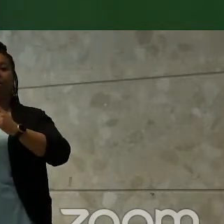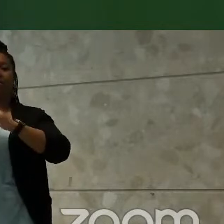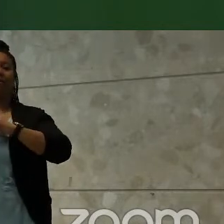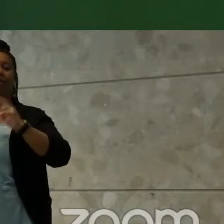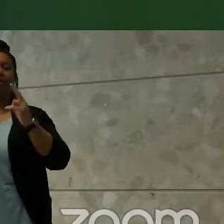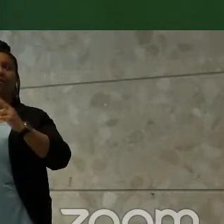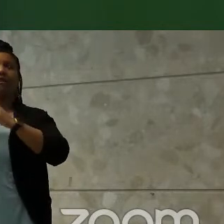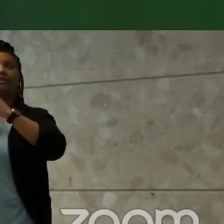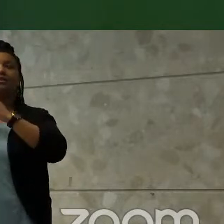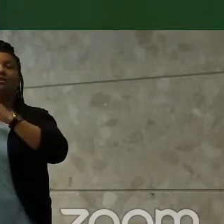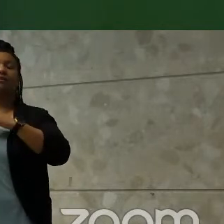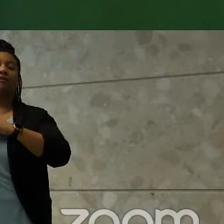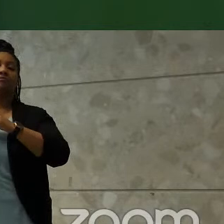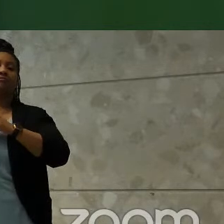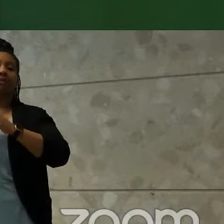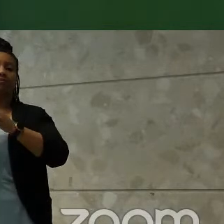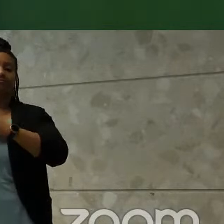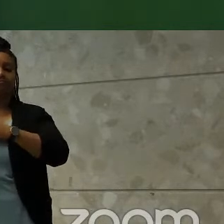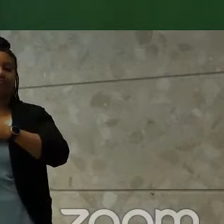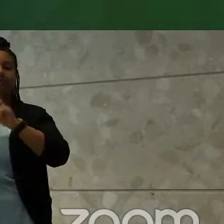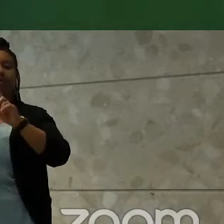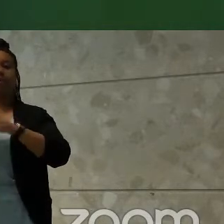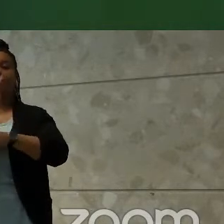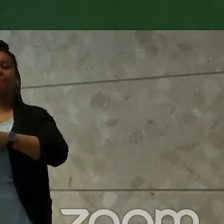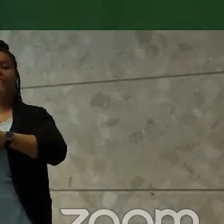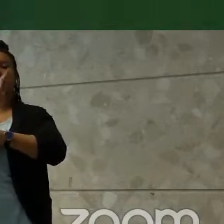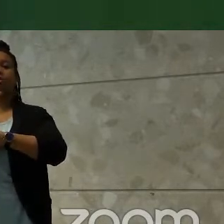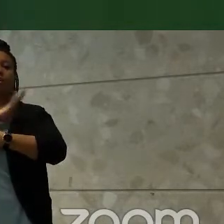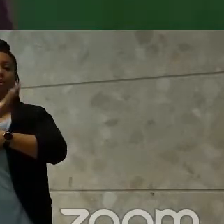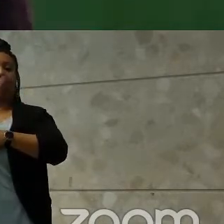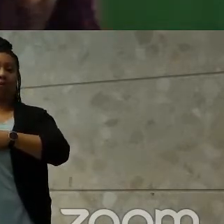our MSU Board Chair, Rima Vassar.